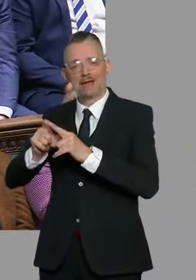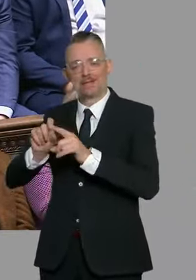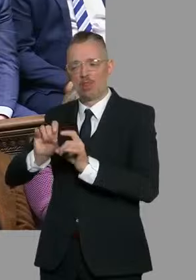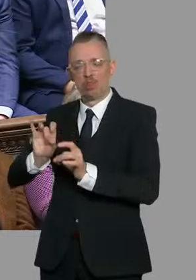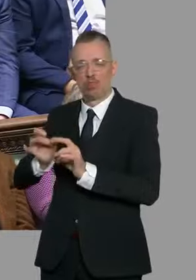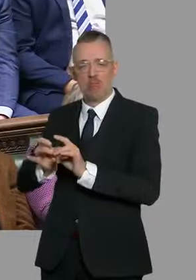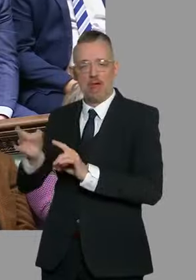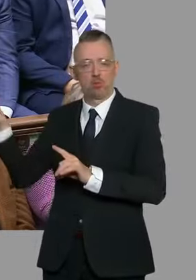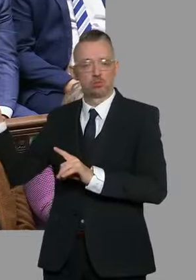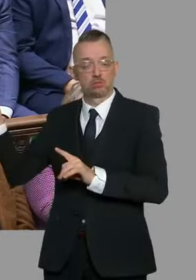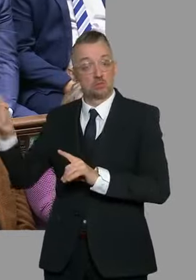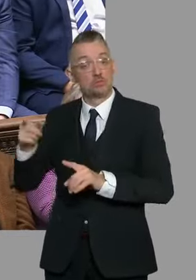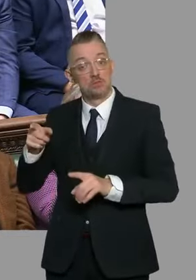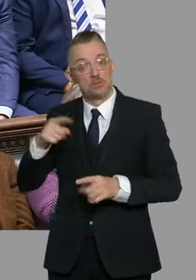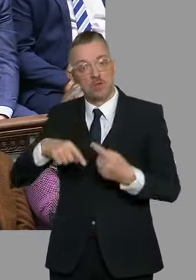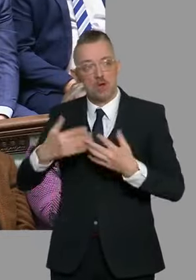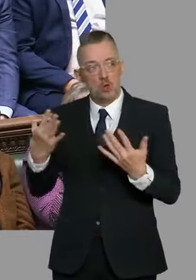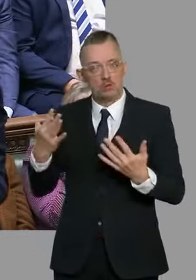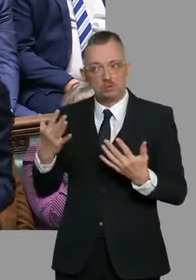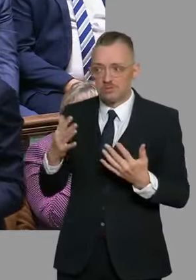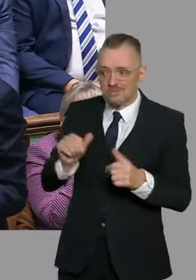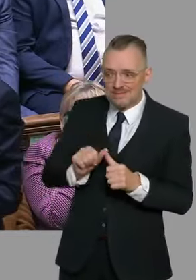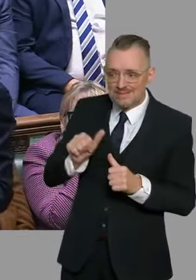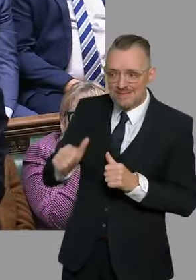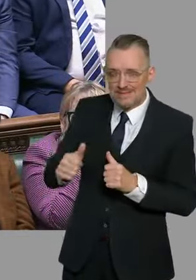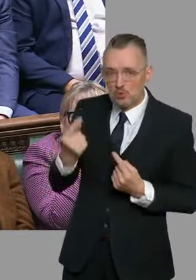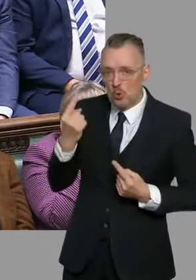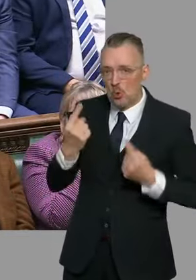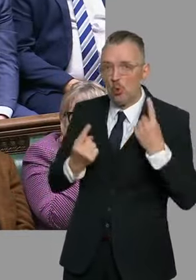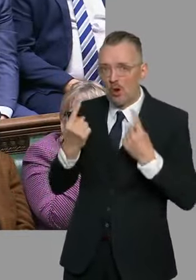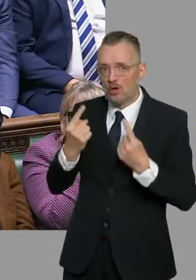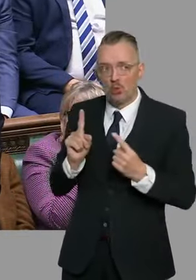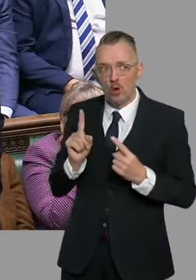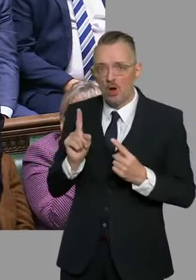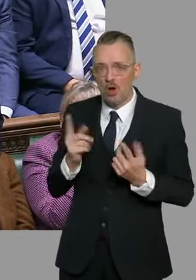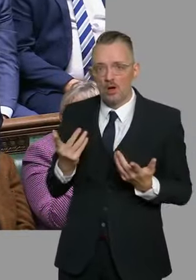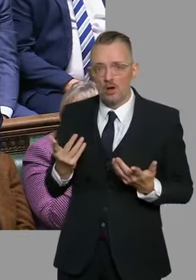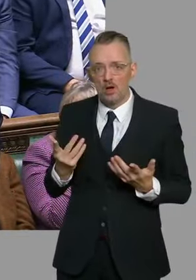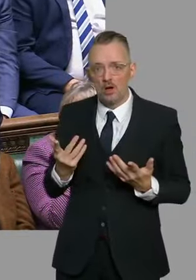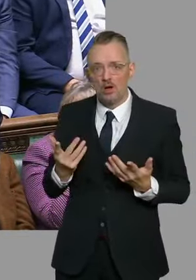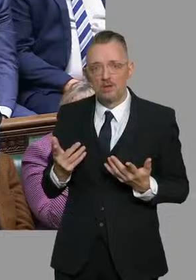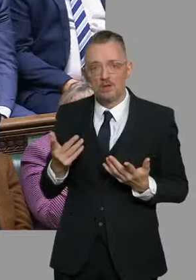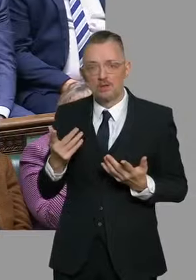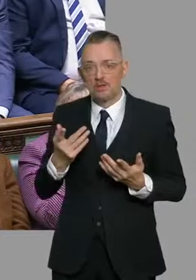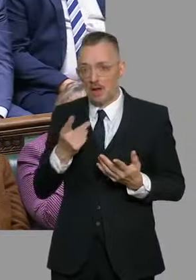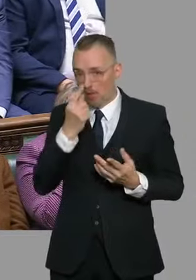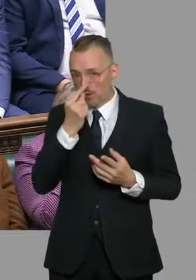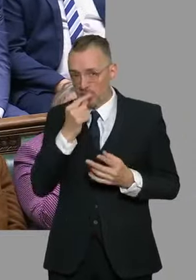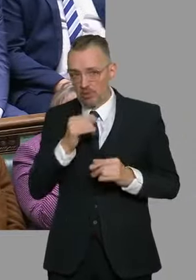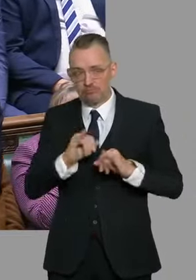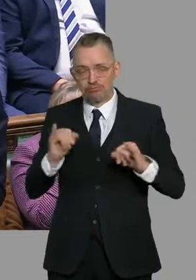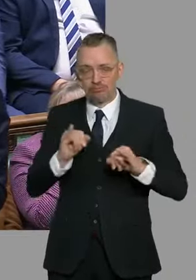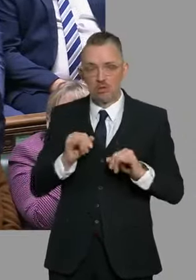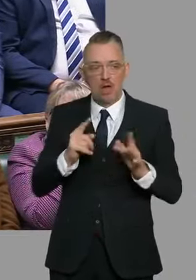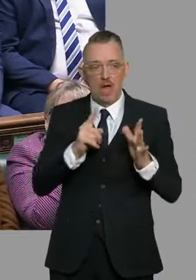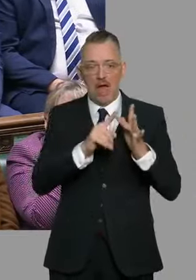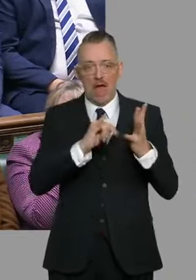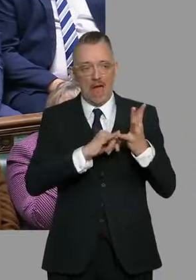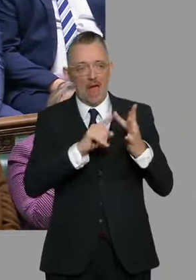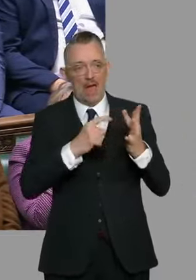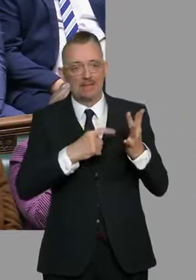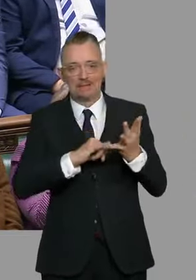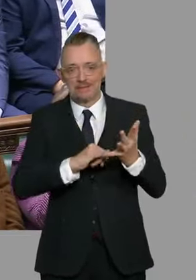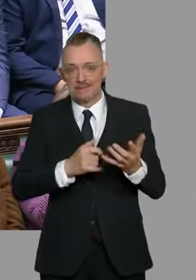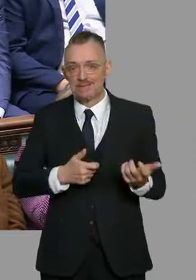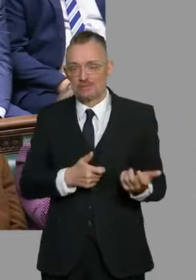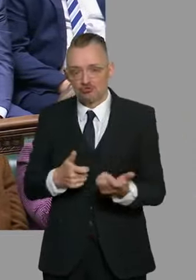Minister indeed said, with the threats of extremism, ISIS terrorism and unsecured chemical weapons. Only